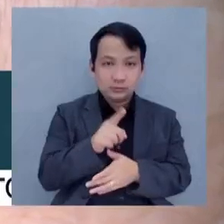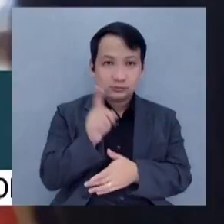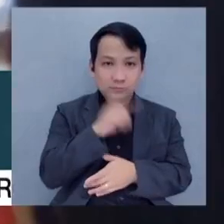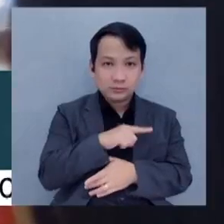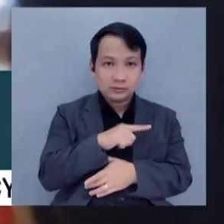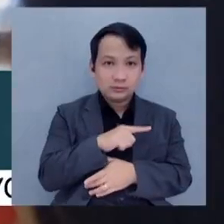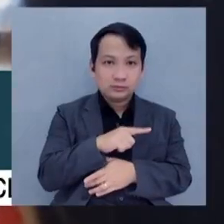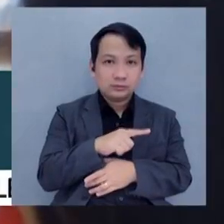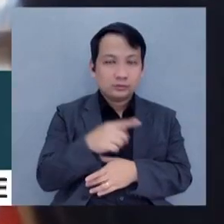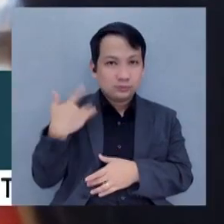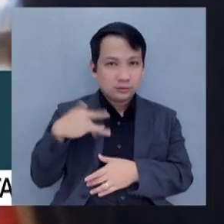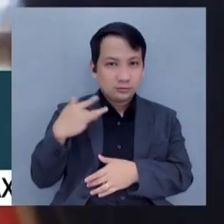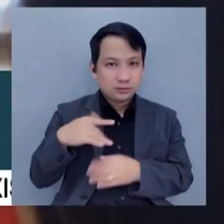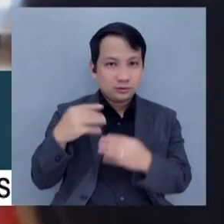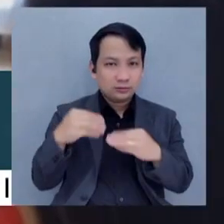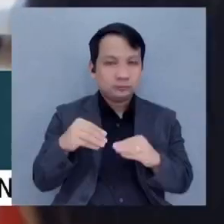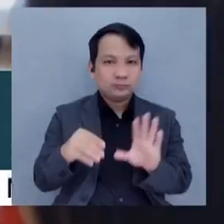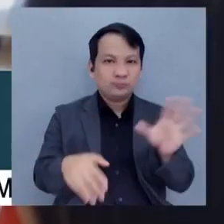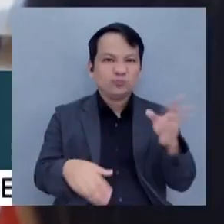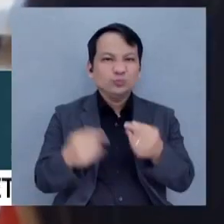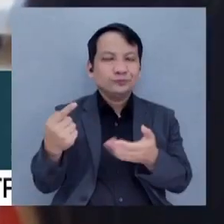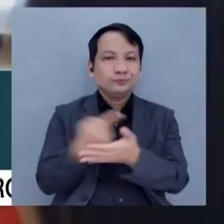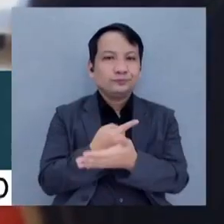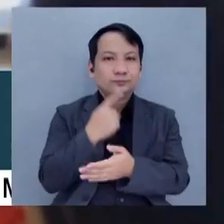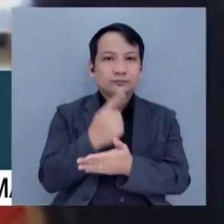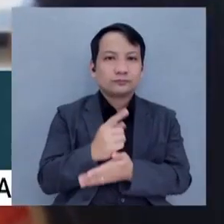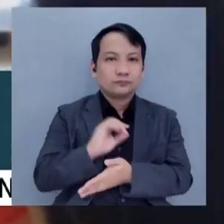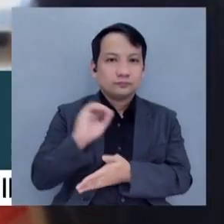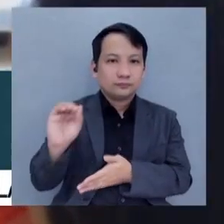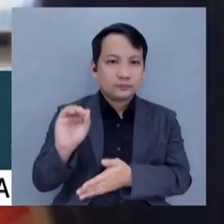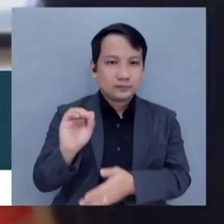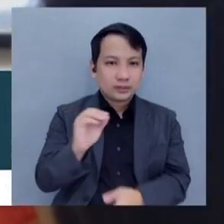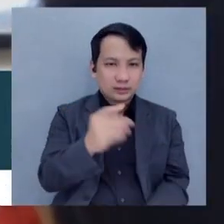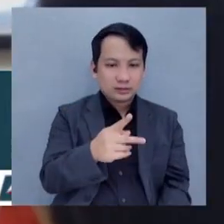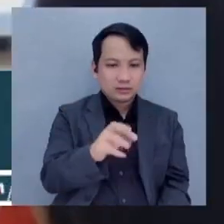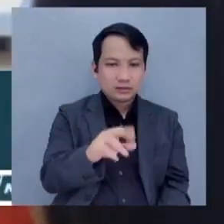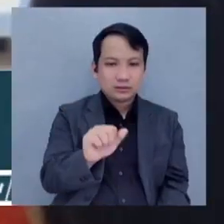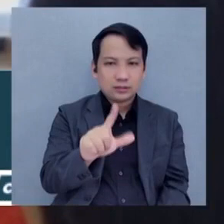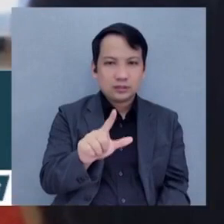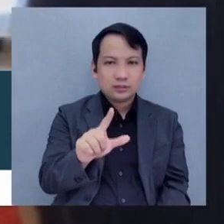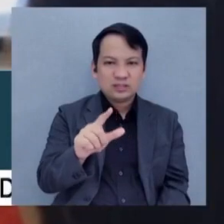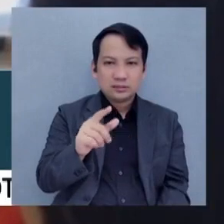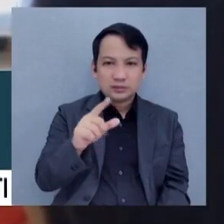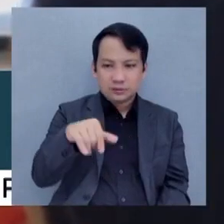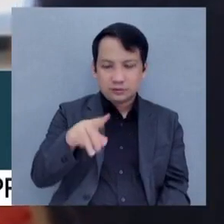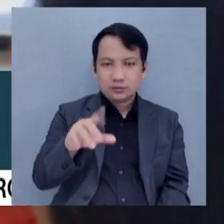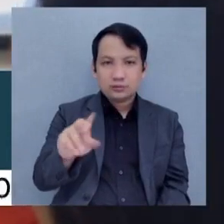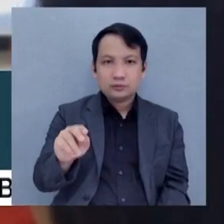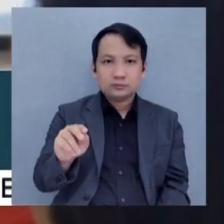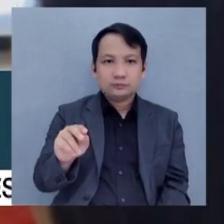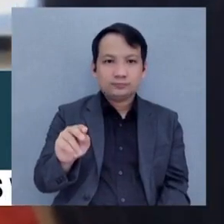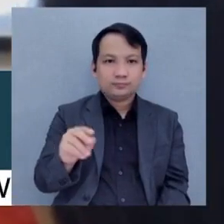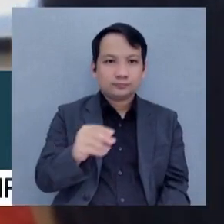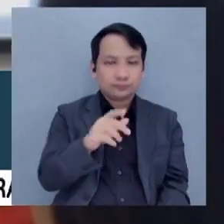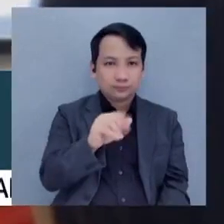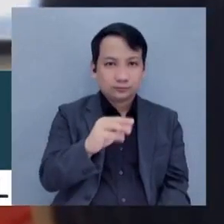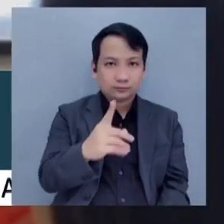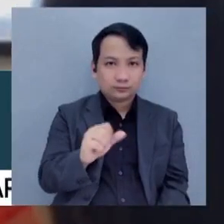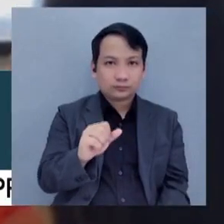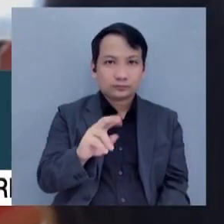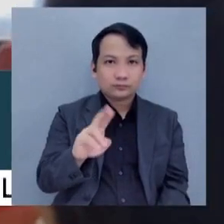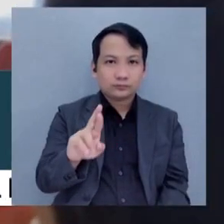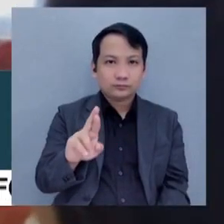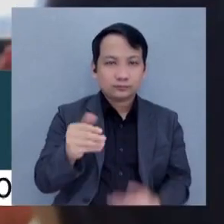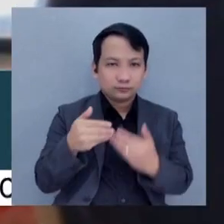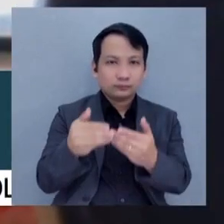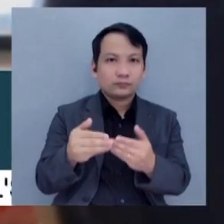stunt hatched last year by owner Carl Keon. DTI Assistant Secretary Amanda Nograles says they will proceed